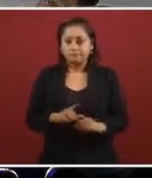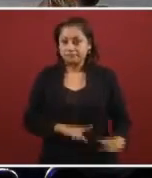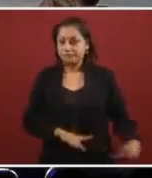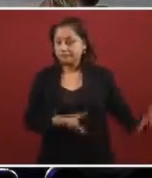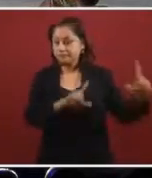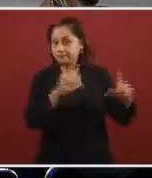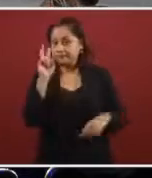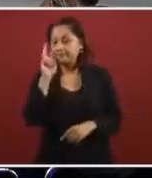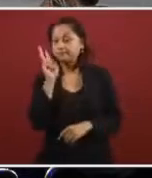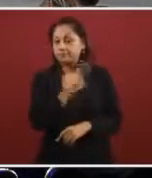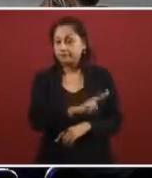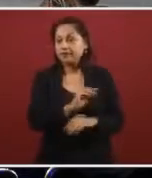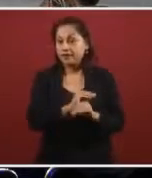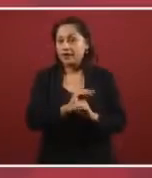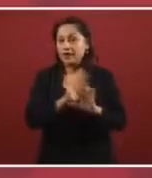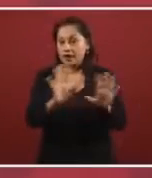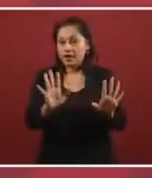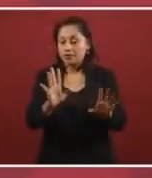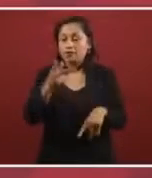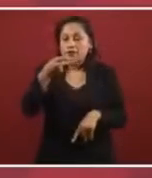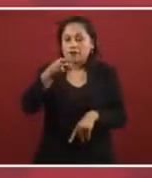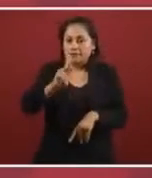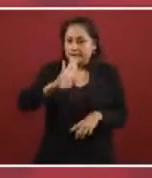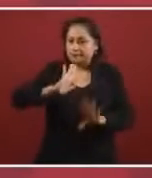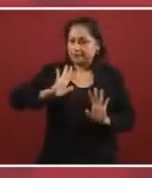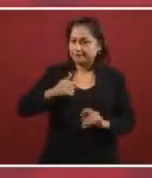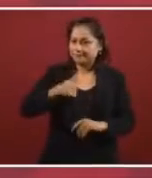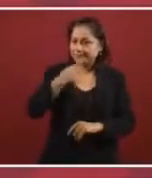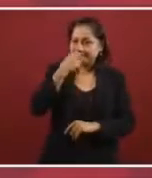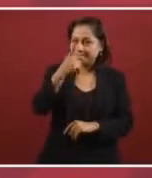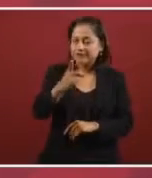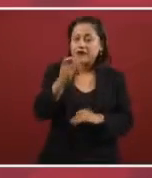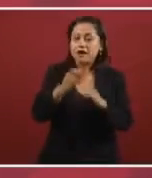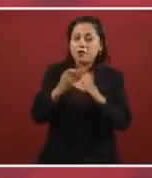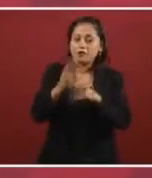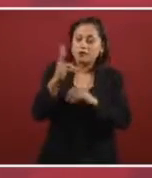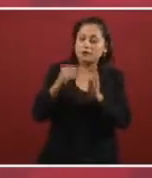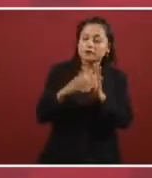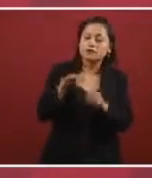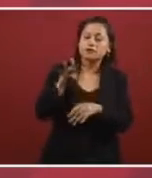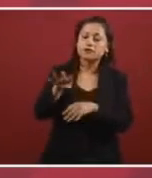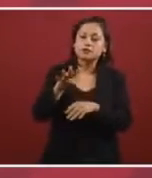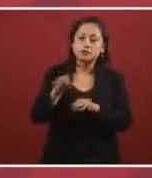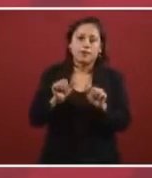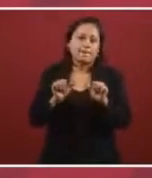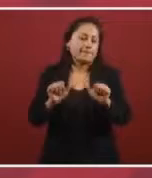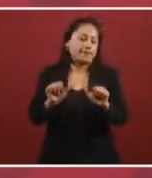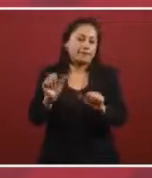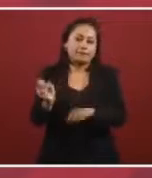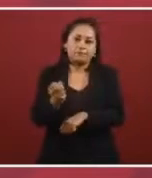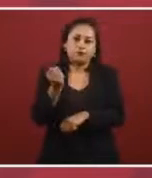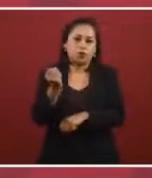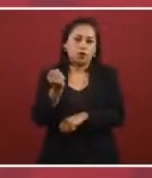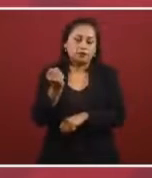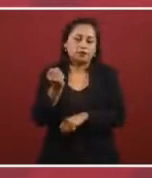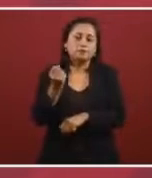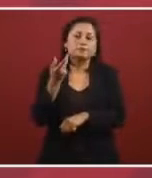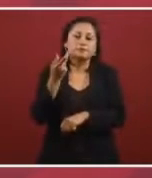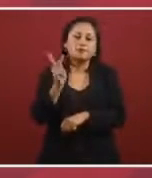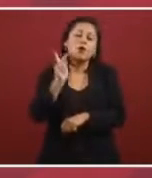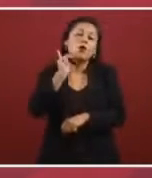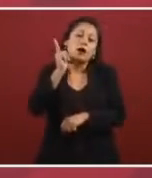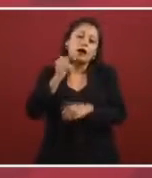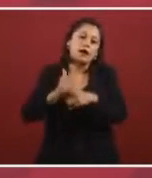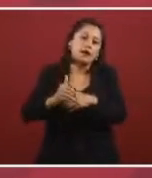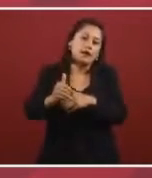Here I clarify that we've had lots of luck, and I hope that we end the